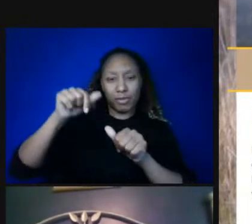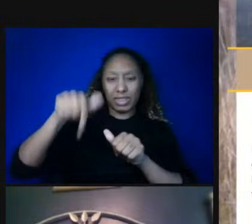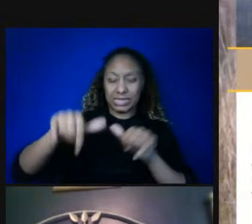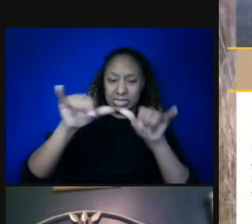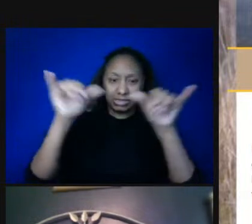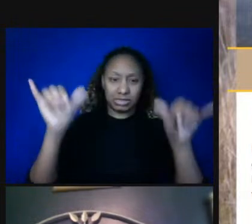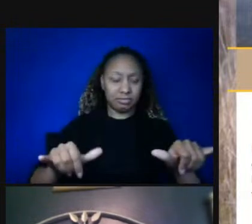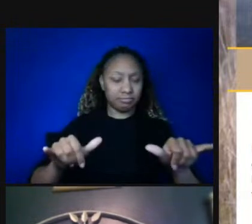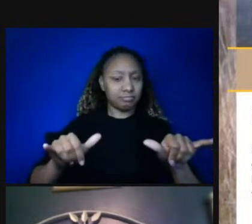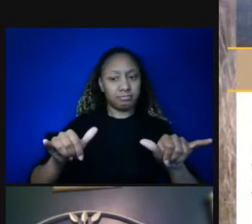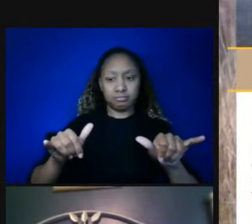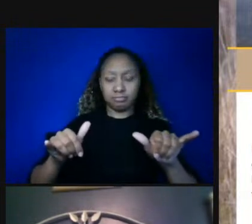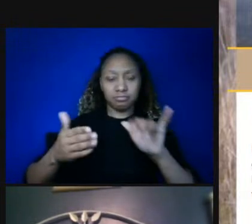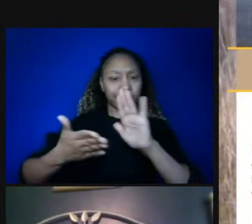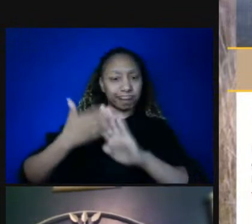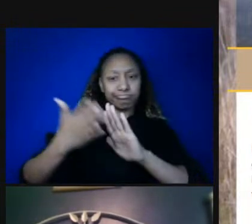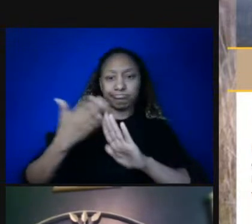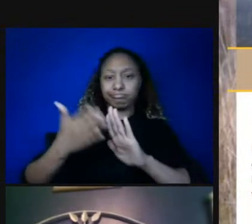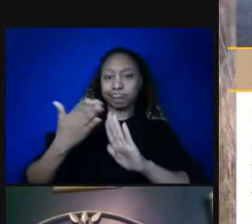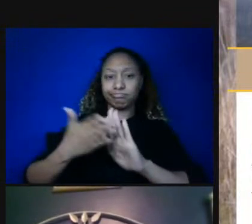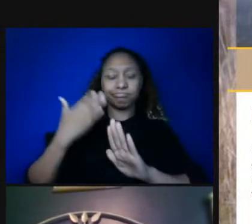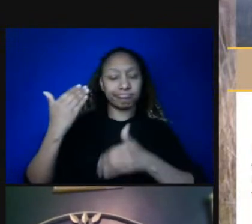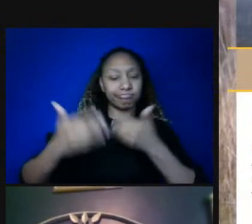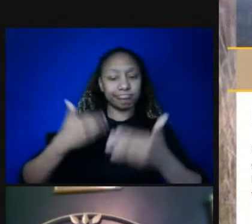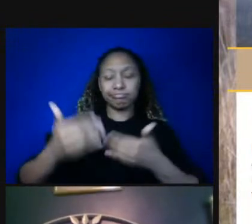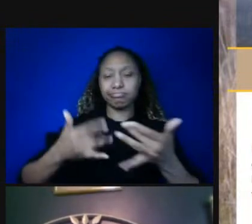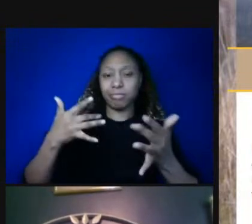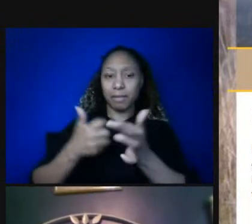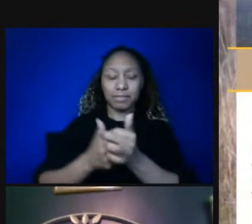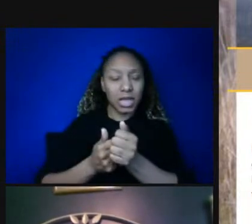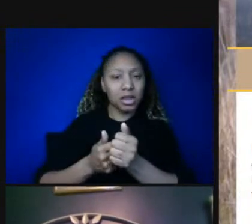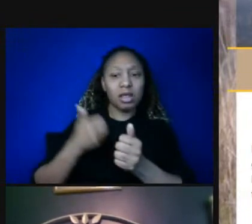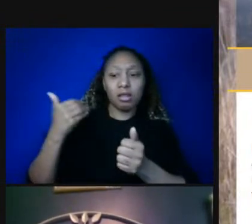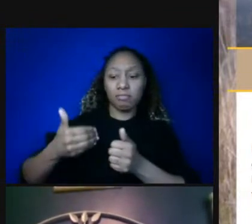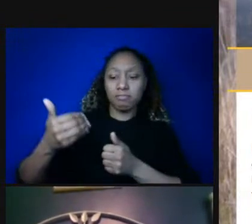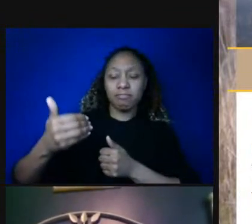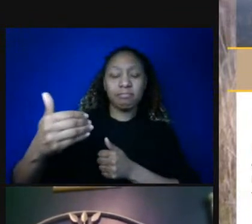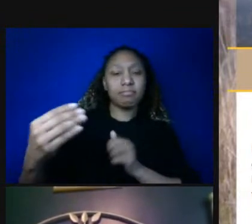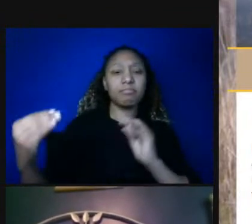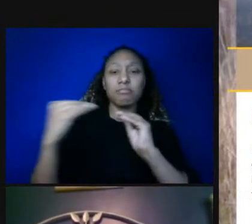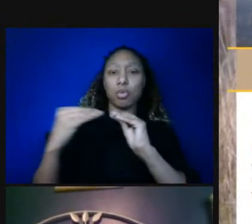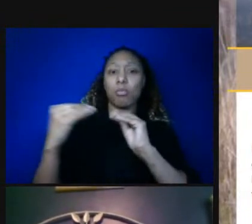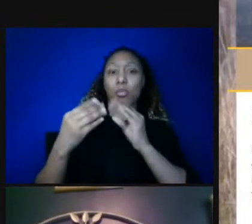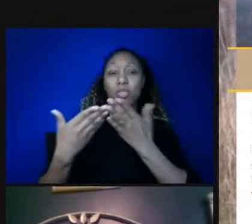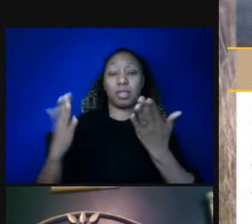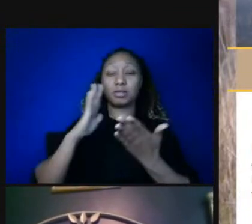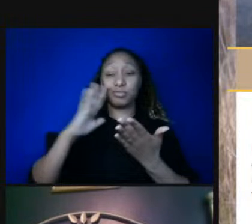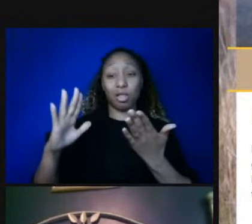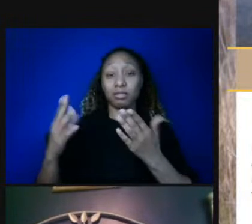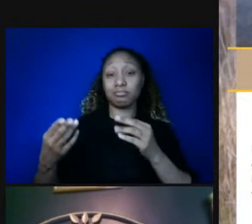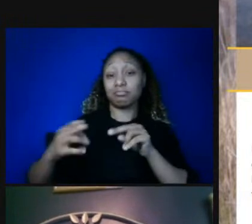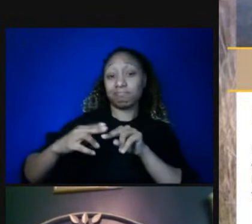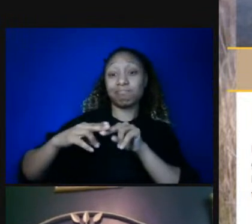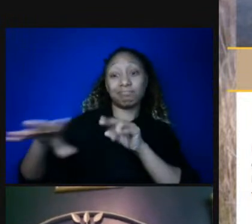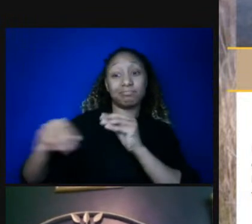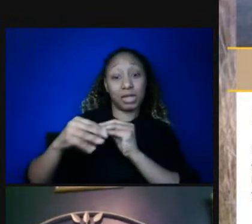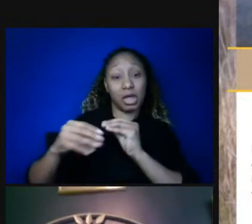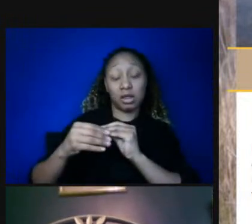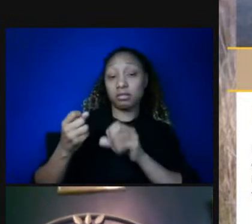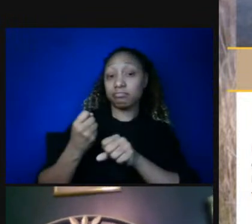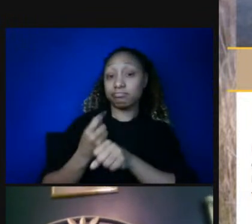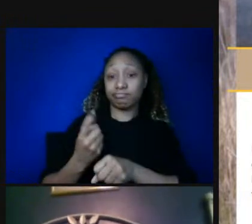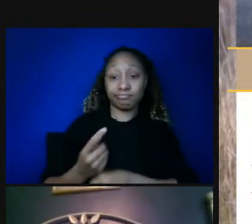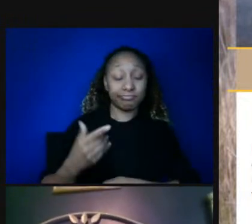constantly improving. It's constantly being updated. So more and more things over the years are being added. Many indigenous terms are found in